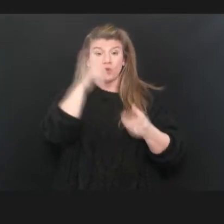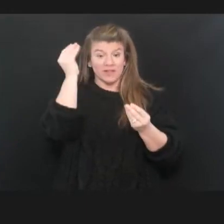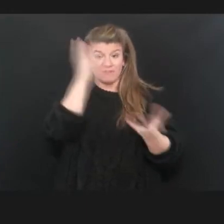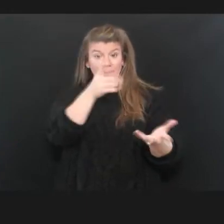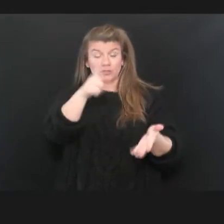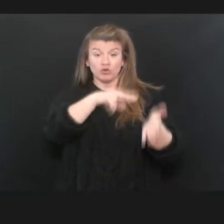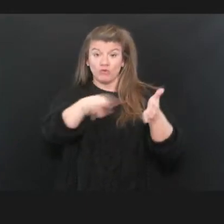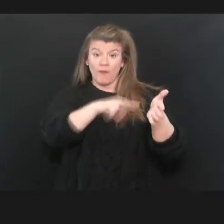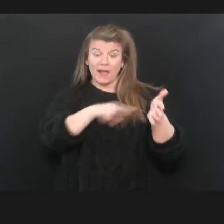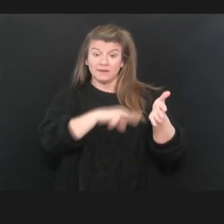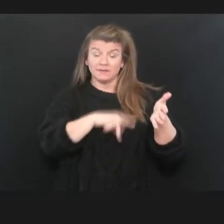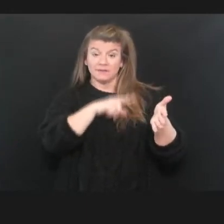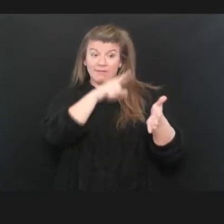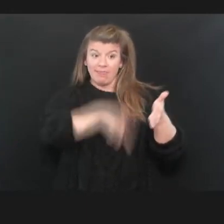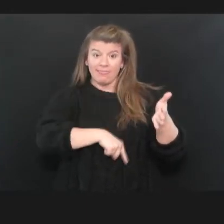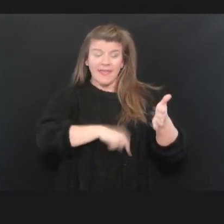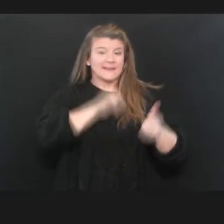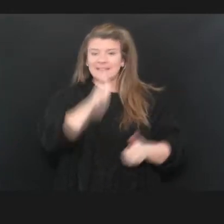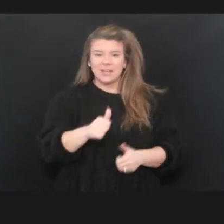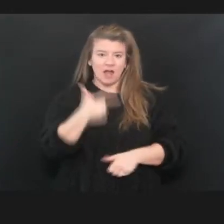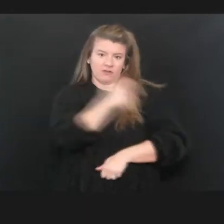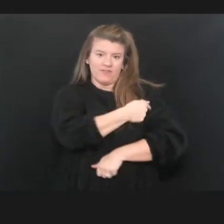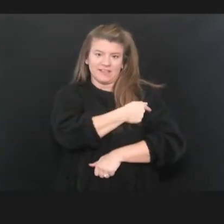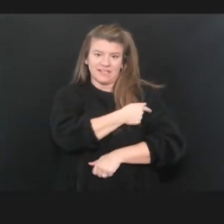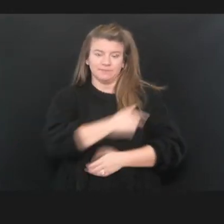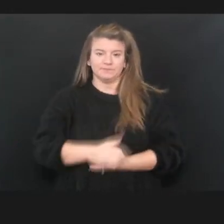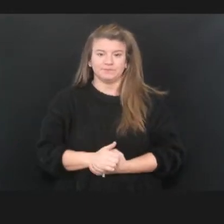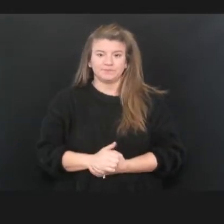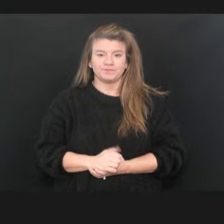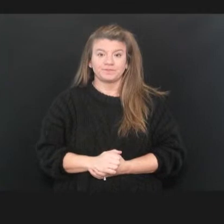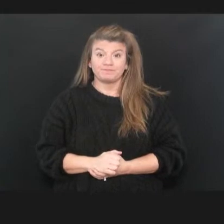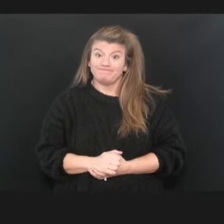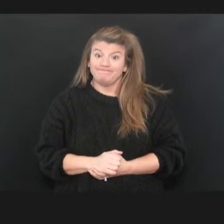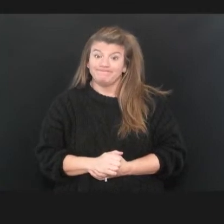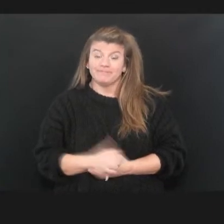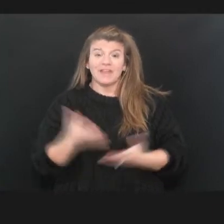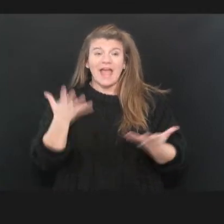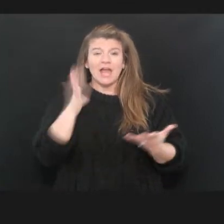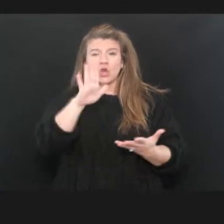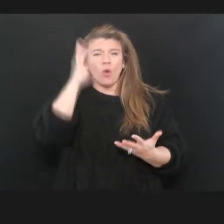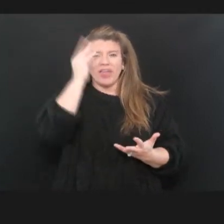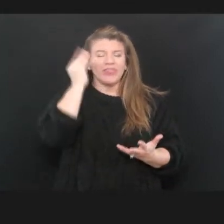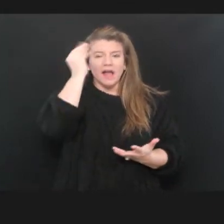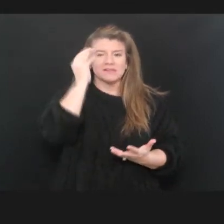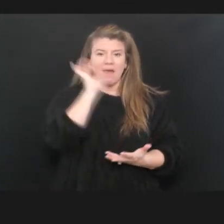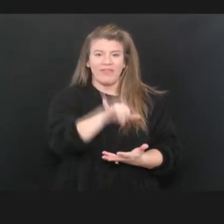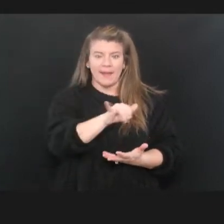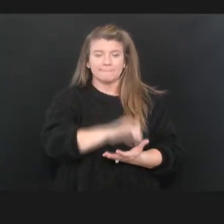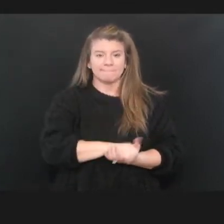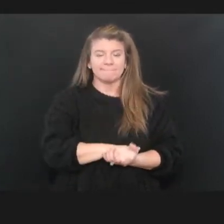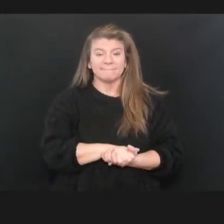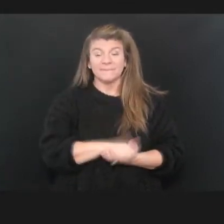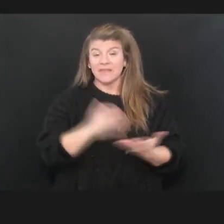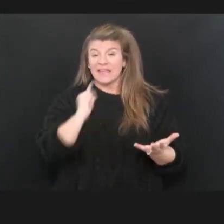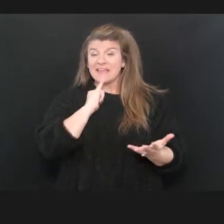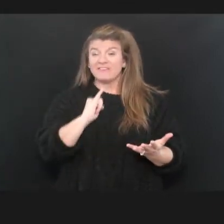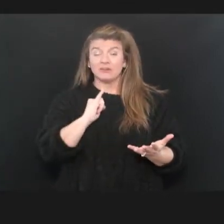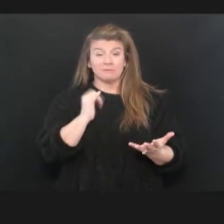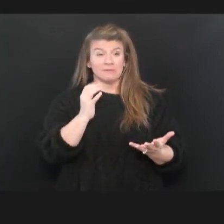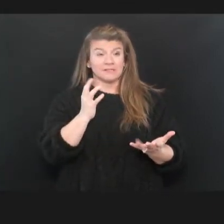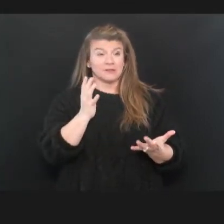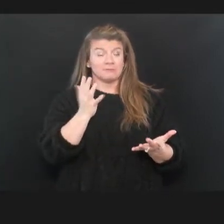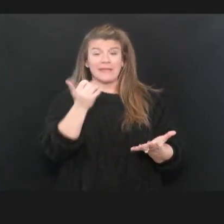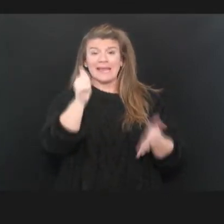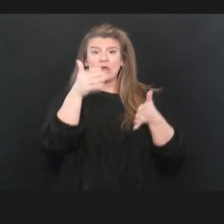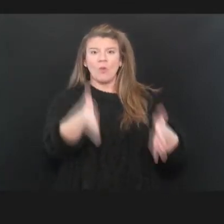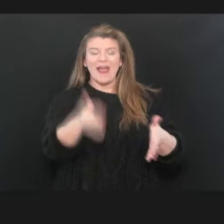have read didn't get the vaccine, and what are your thoughts about that? If there's any way to know that,